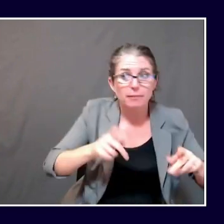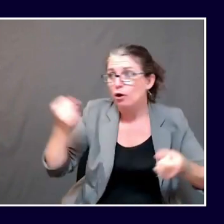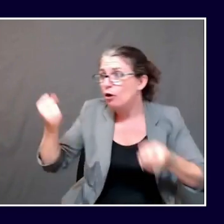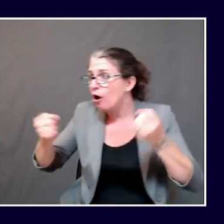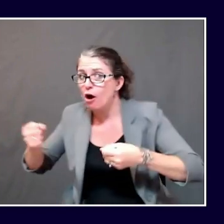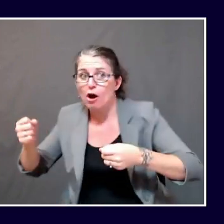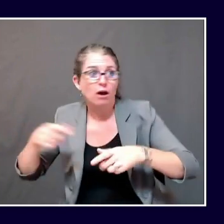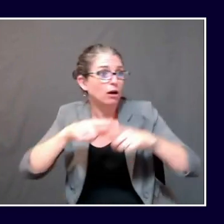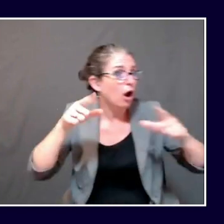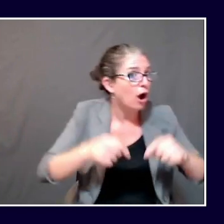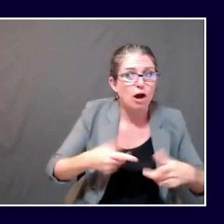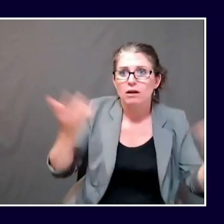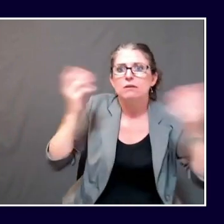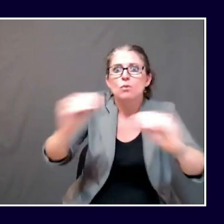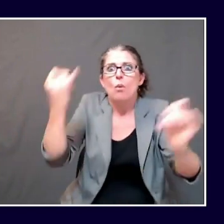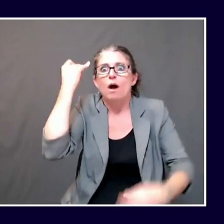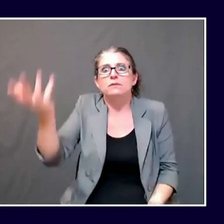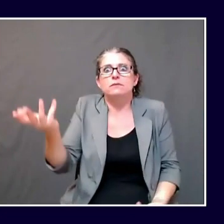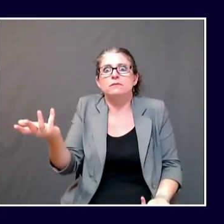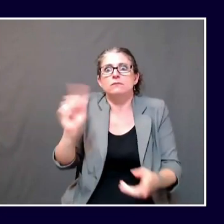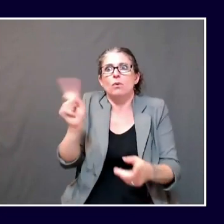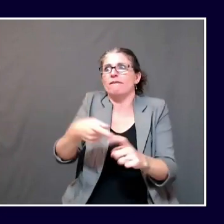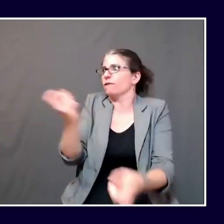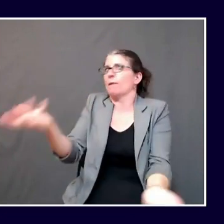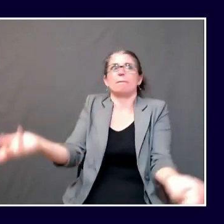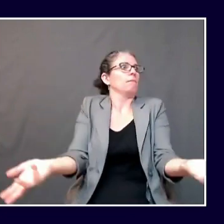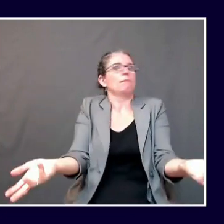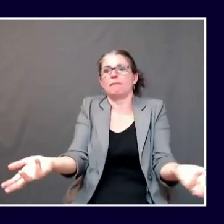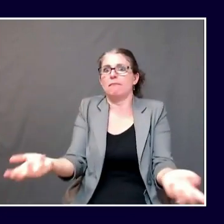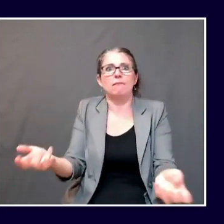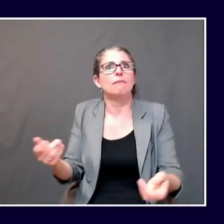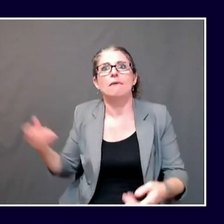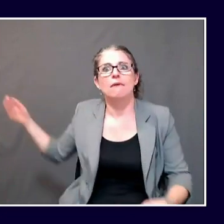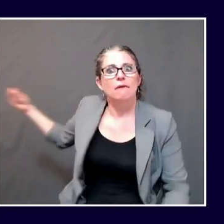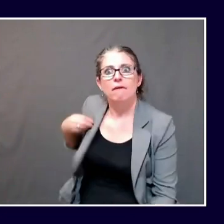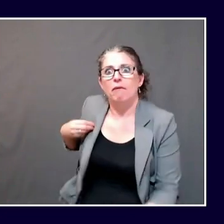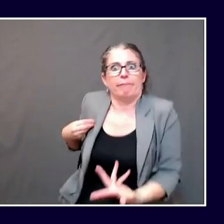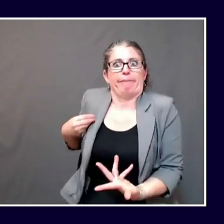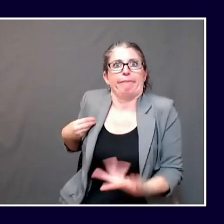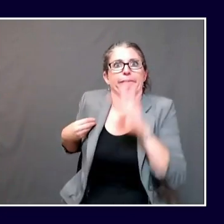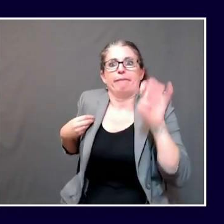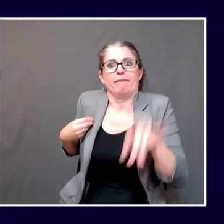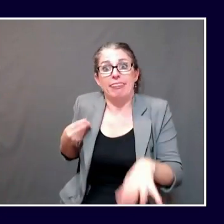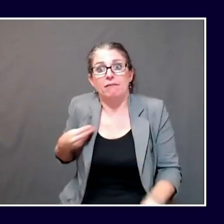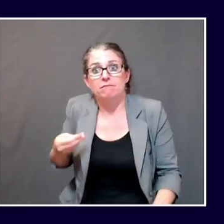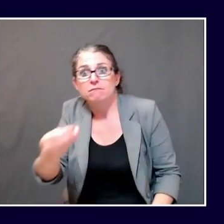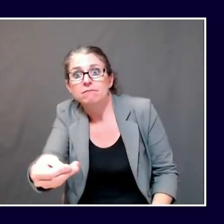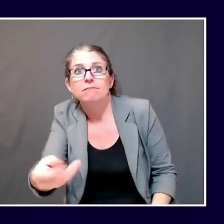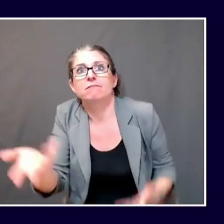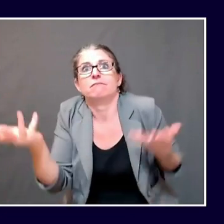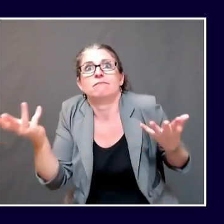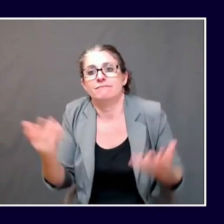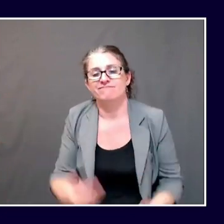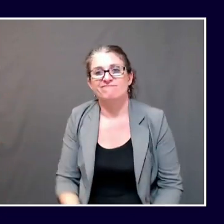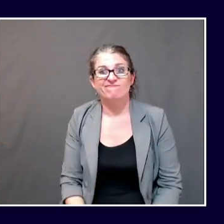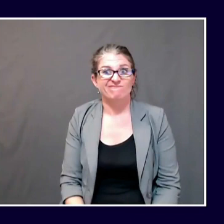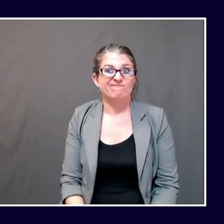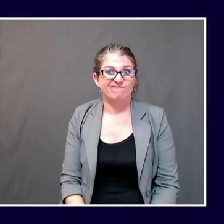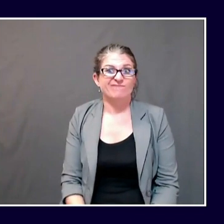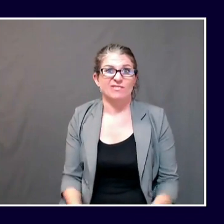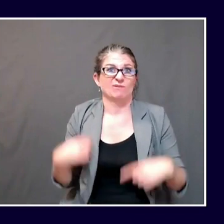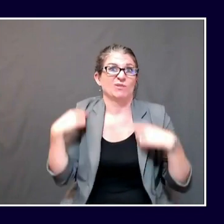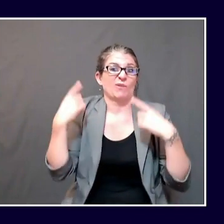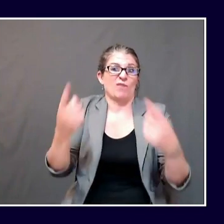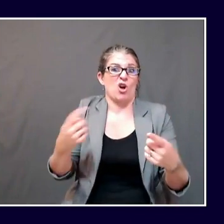a better sense of what's going on with the virus and the transmission. And then can you also explain a little bit? I mean, we're seeing